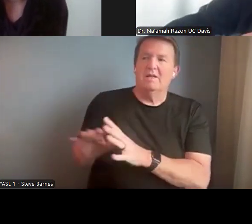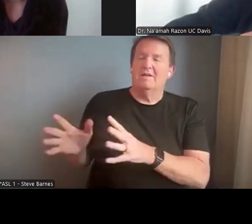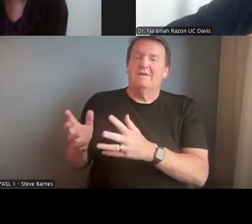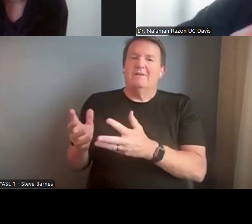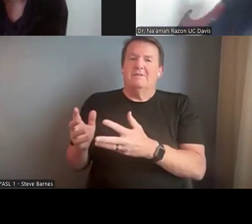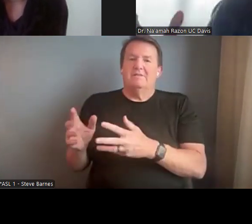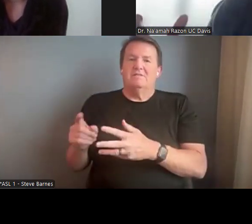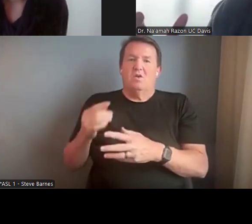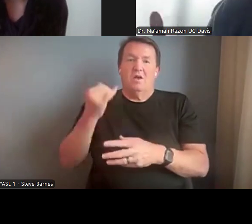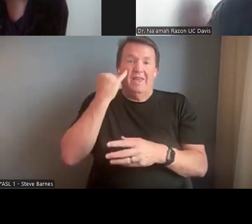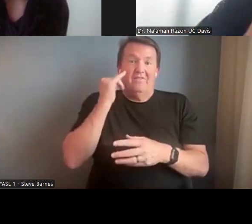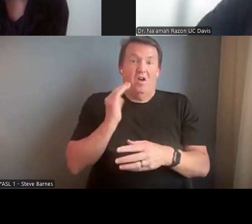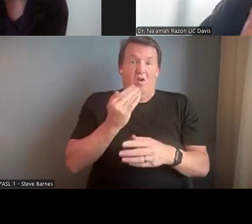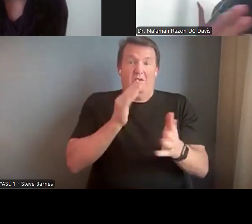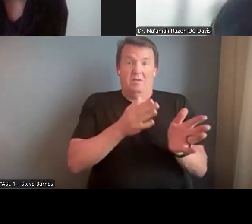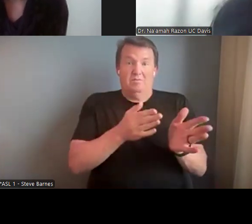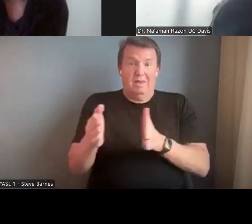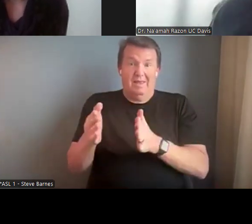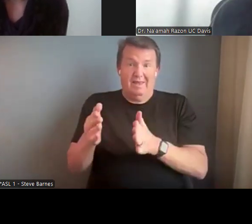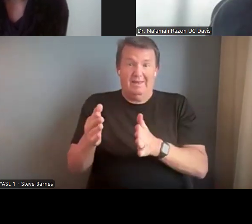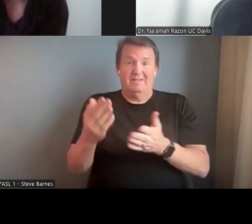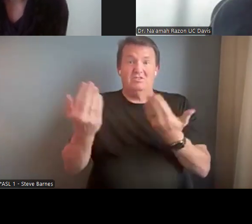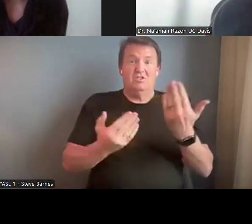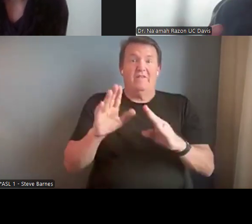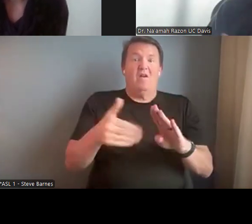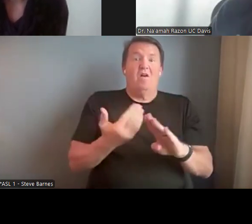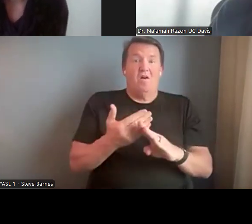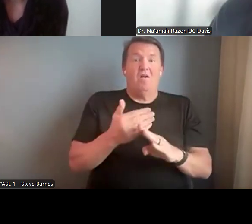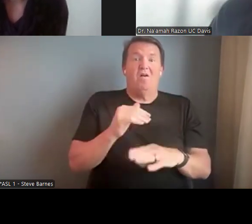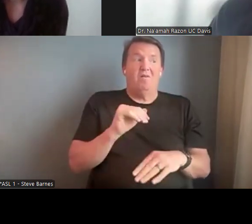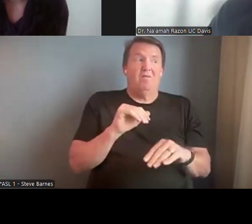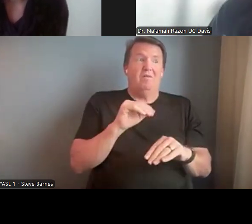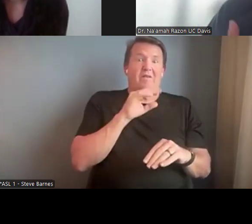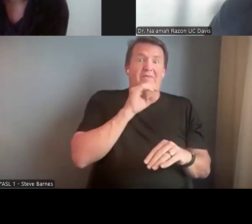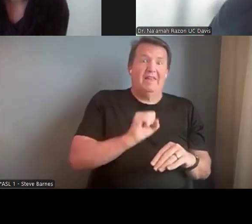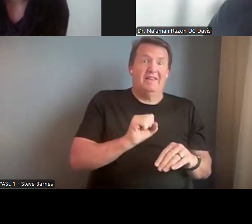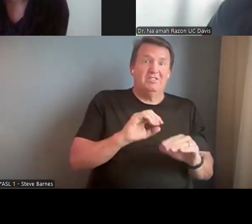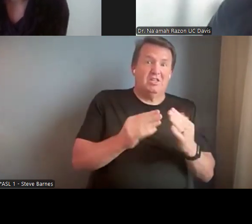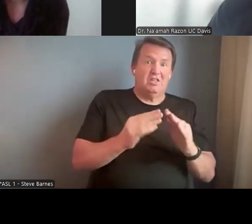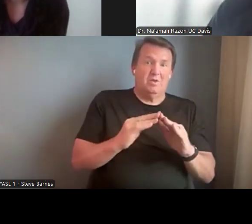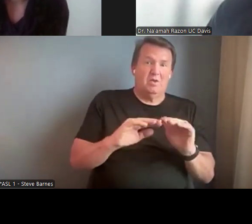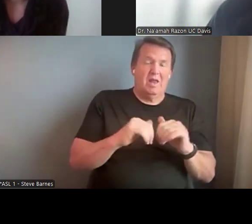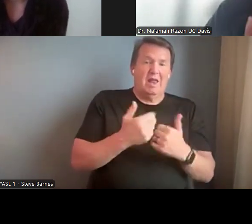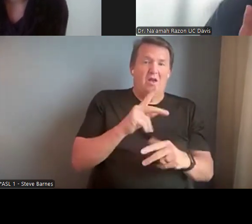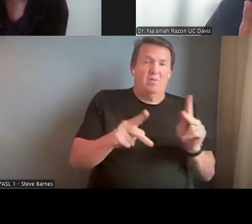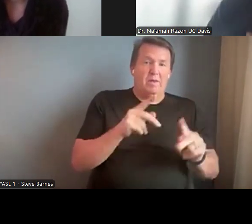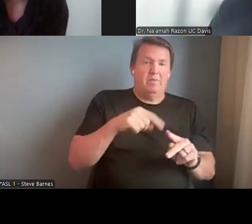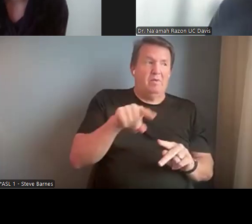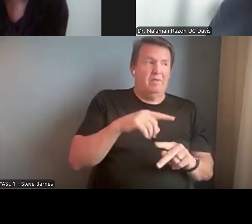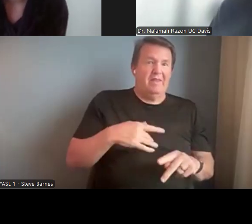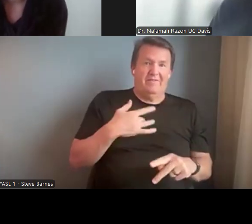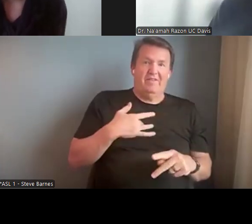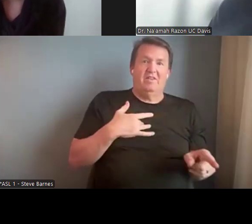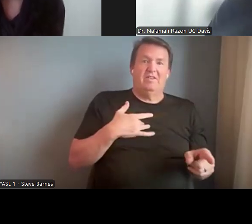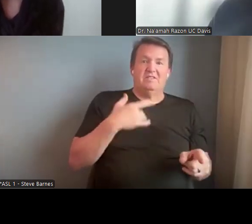serving all of California and all of kind of the aging community, how do people actually feel like this is for them and actually serves